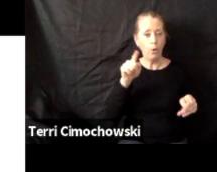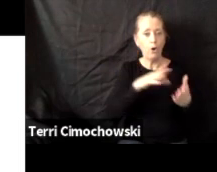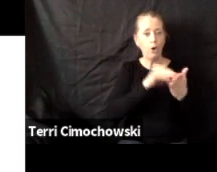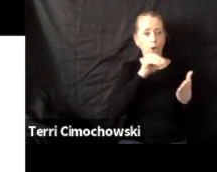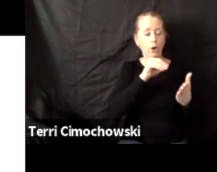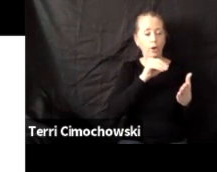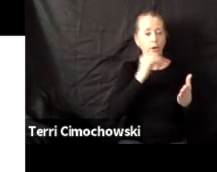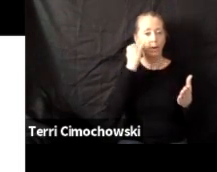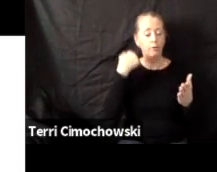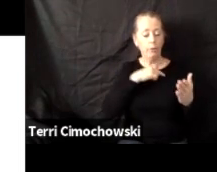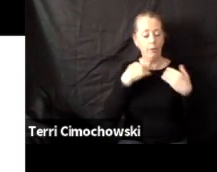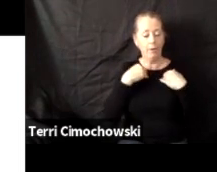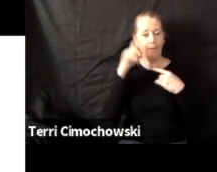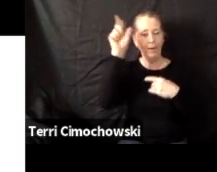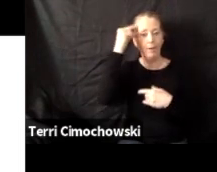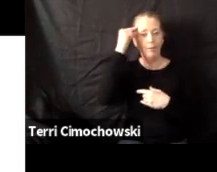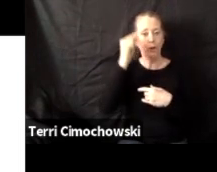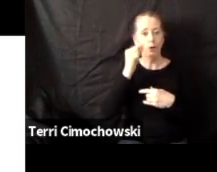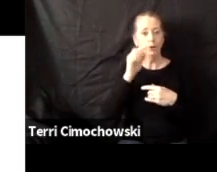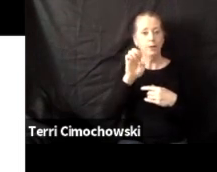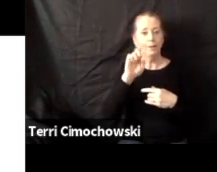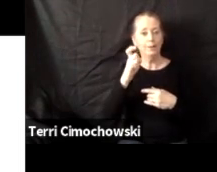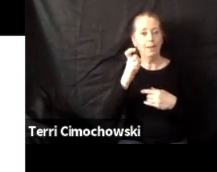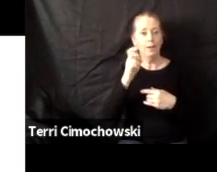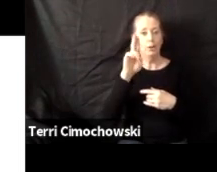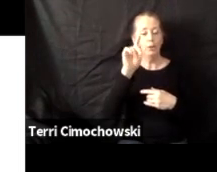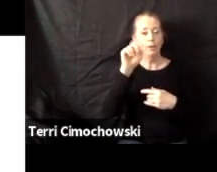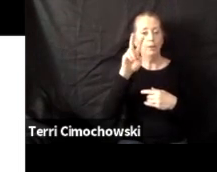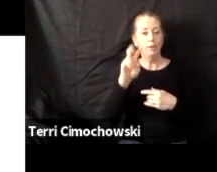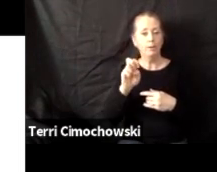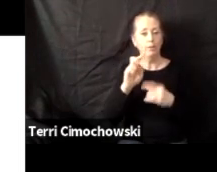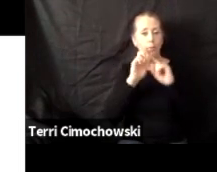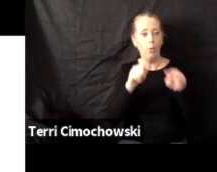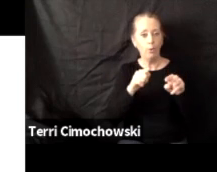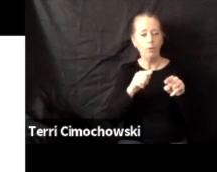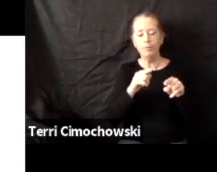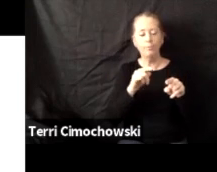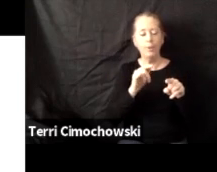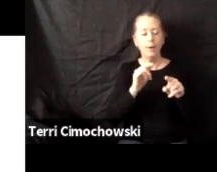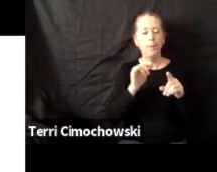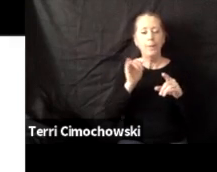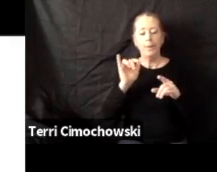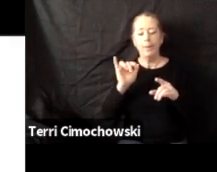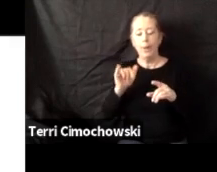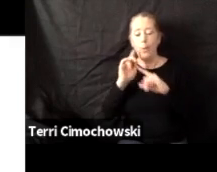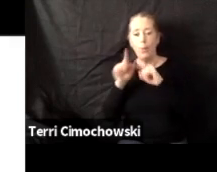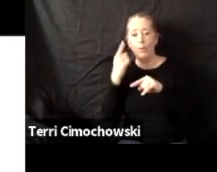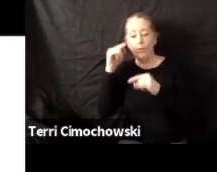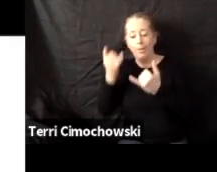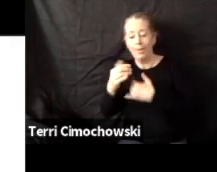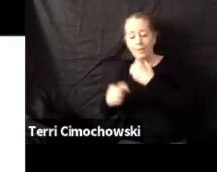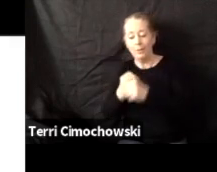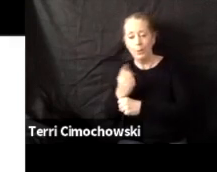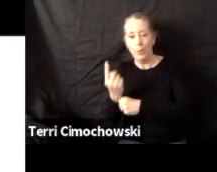there is a governor's executive order. The governor's executive order is for this school year only. So we wanted to have an